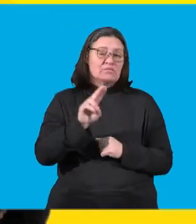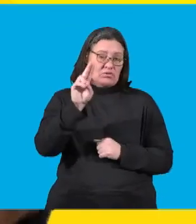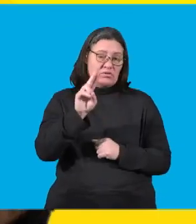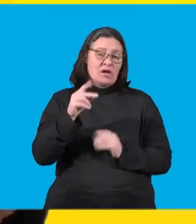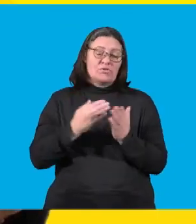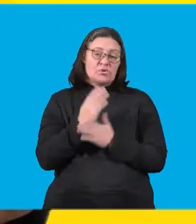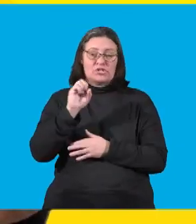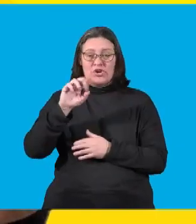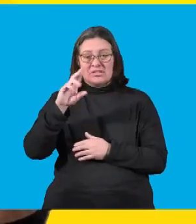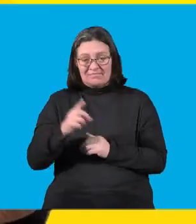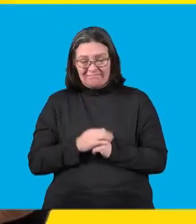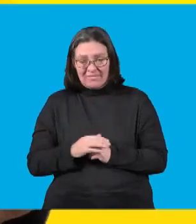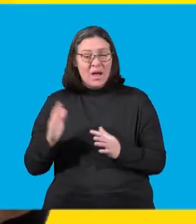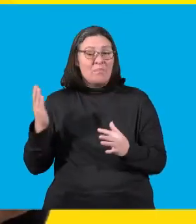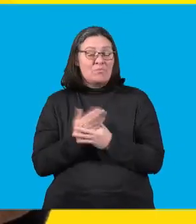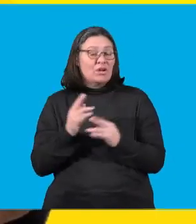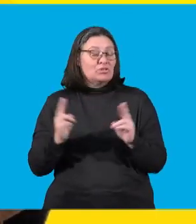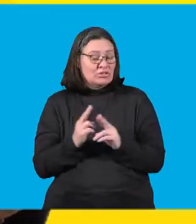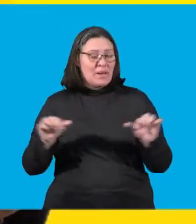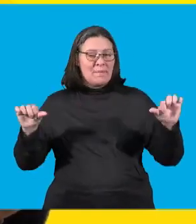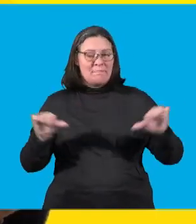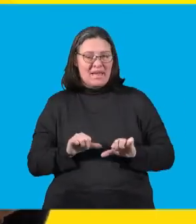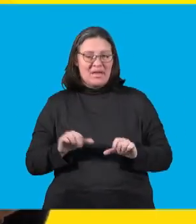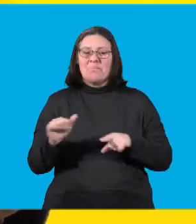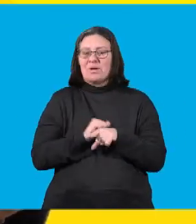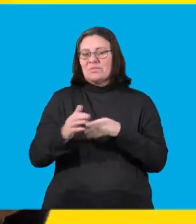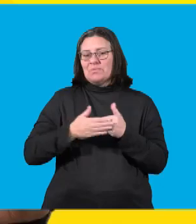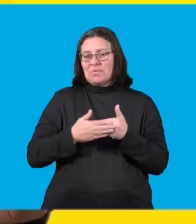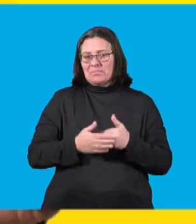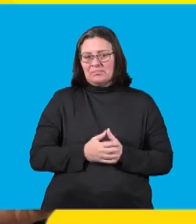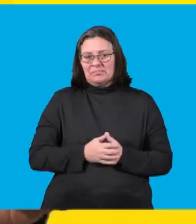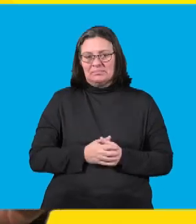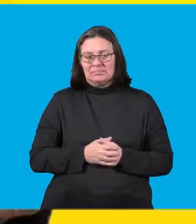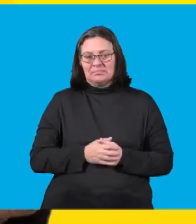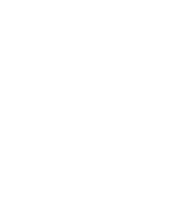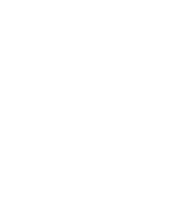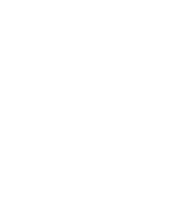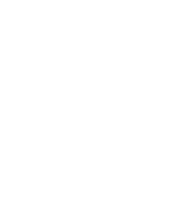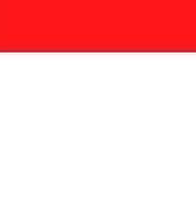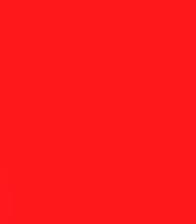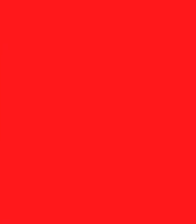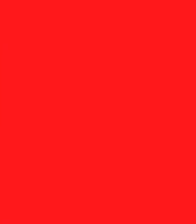simplify exponents and surds. All right, guys, let's take a quick break. When we come back, we'll practice some more.